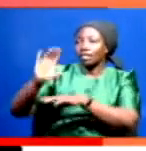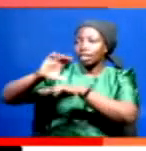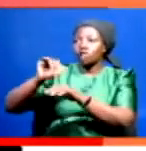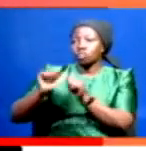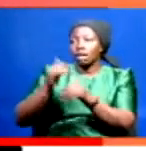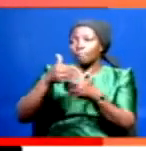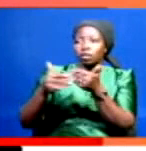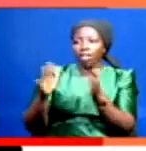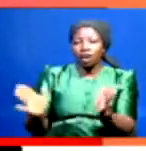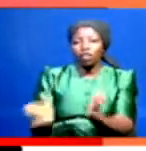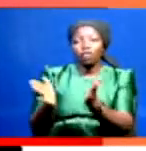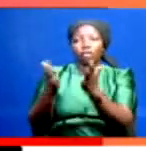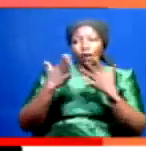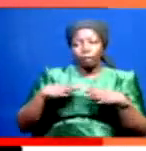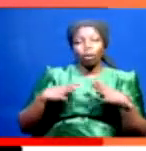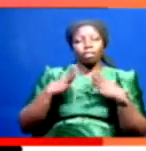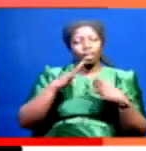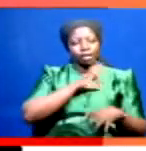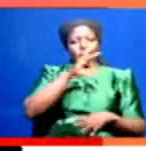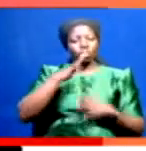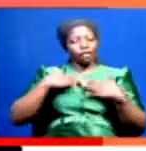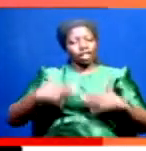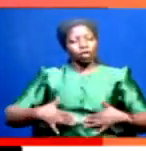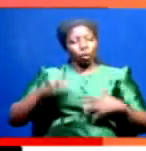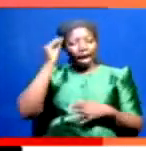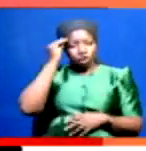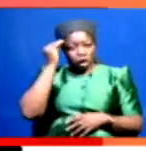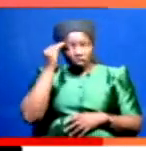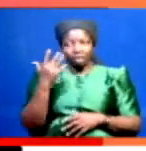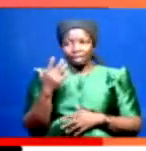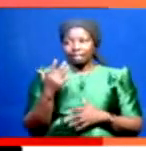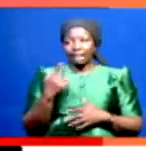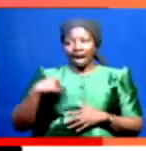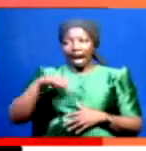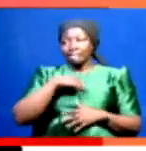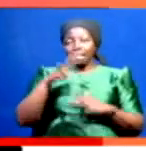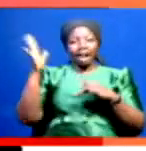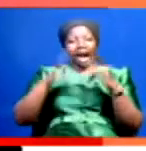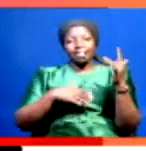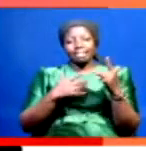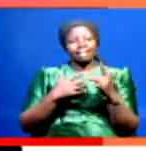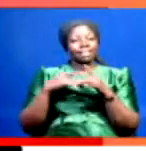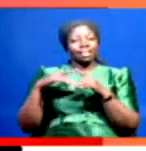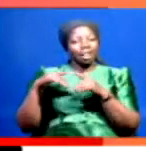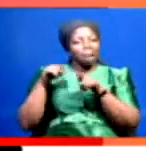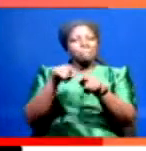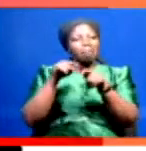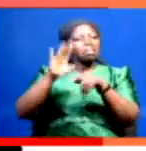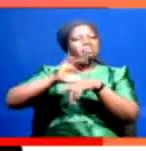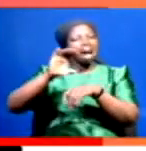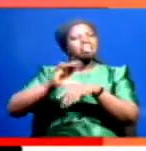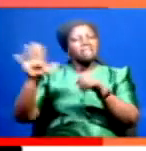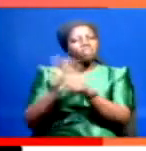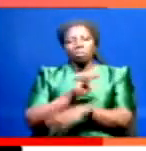of the people, the spiritual, the physical, the education, we cannot wholesale blame the church. We are